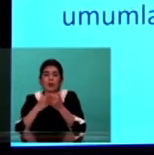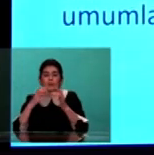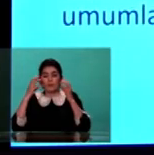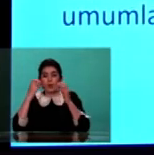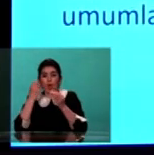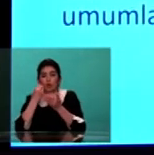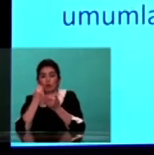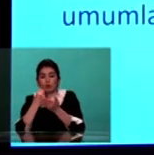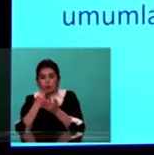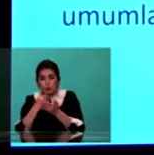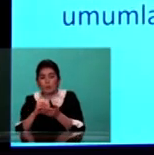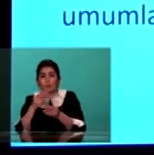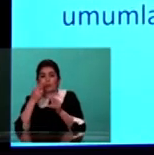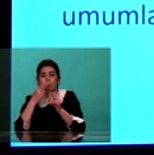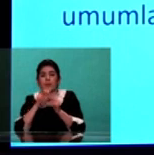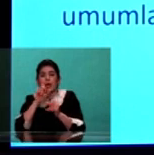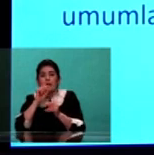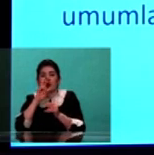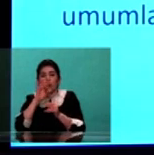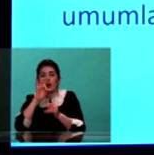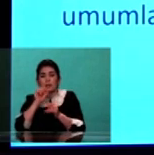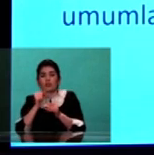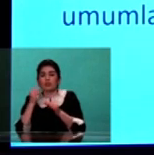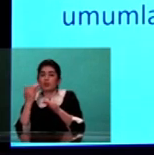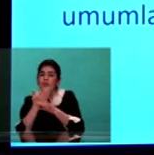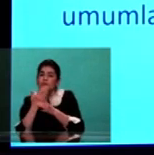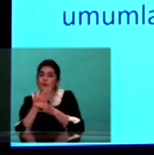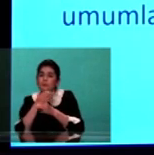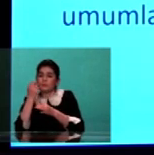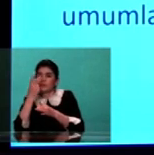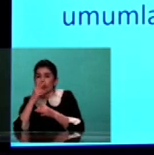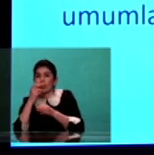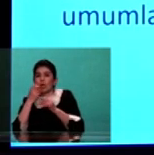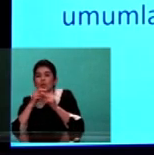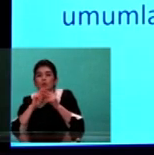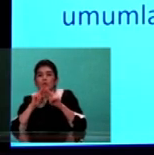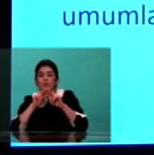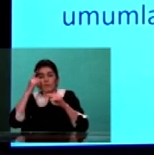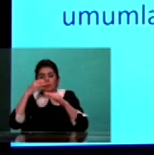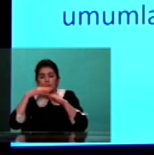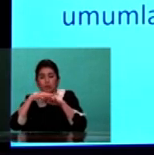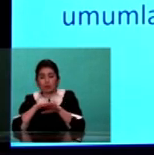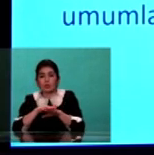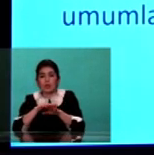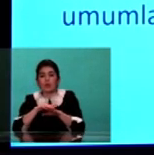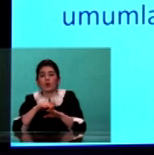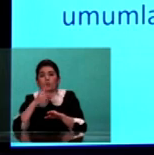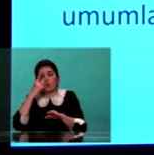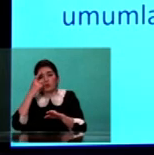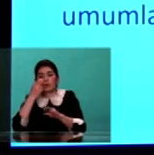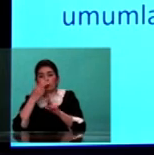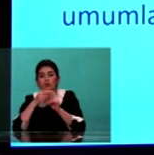xarid qilish qaroriga kelish uchun yordam beruvchi 1 va 2 yulduzchali fikrlarni o'rganib chiqdi.